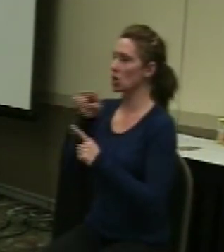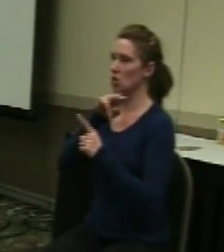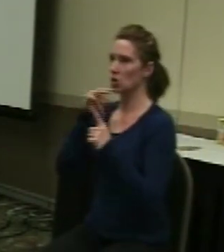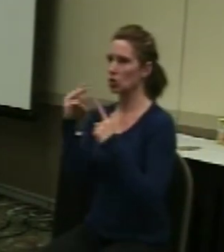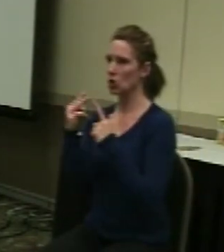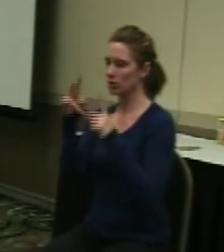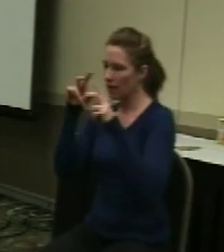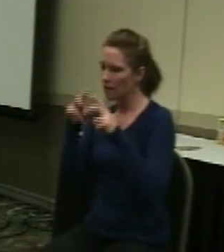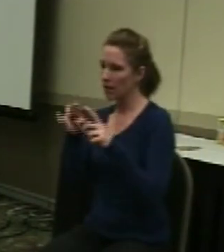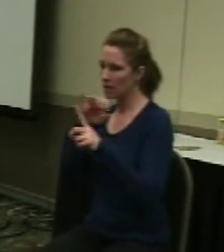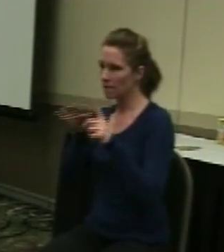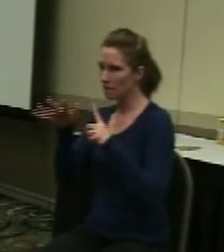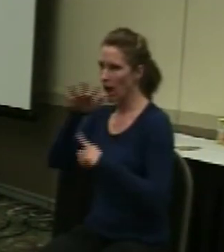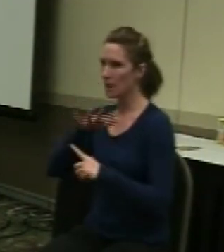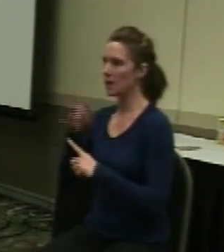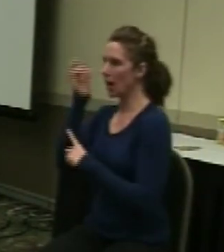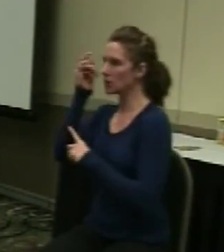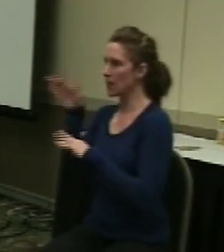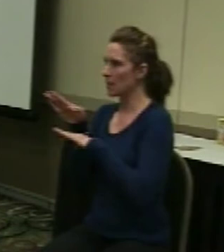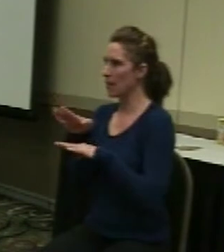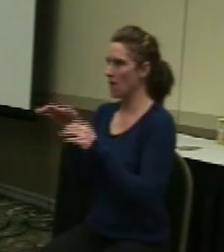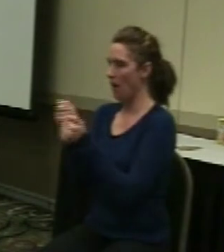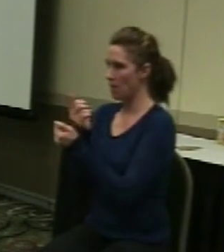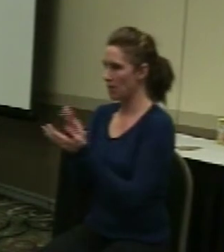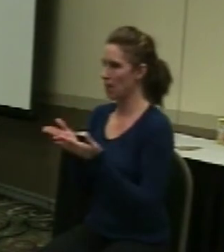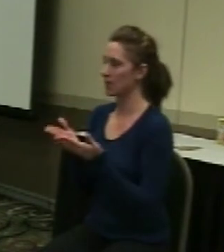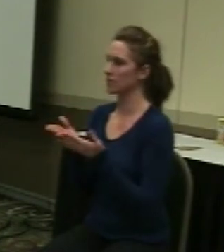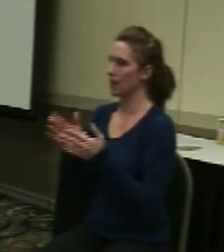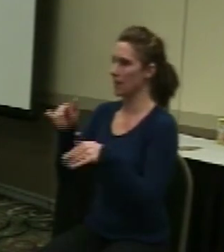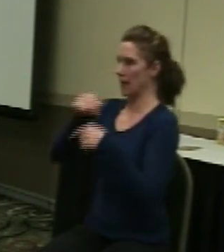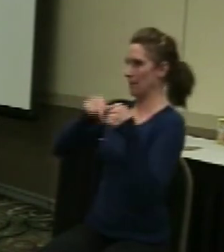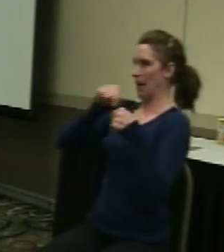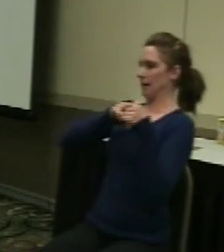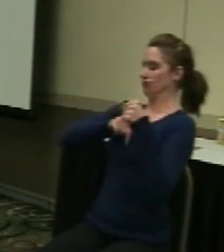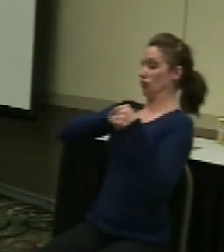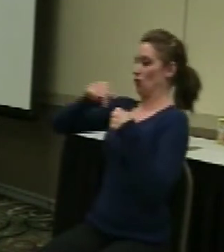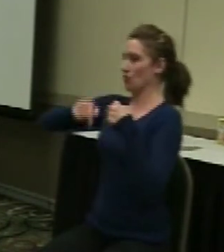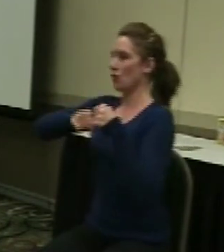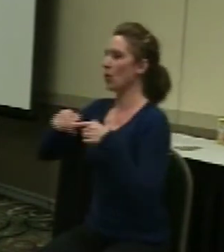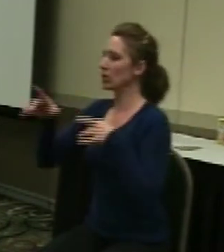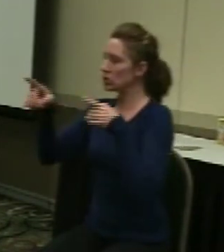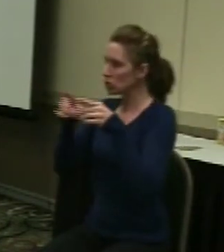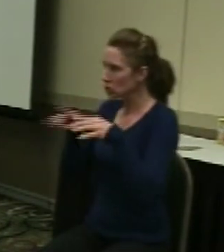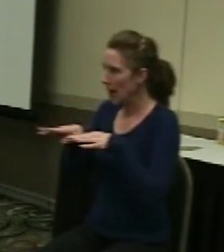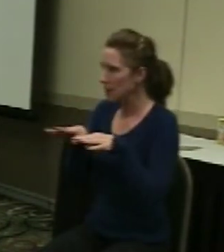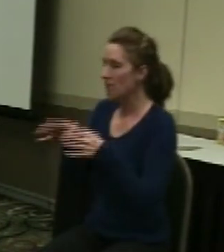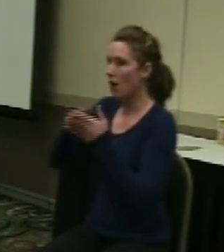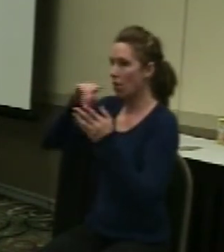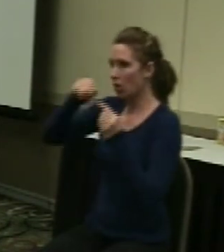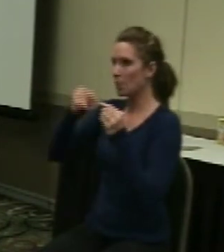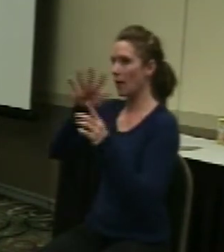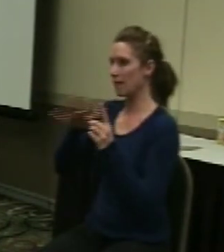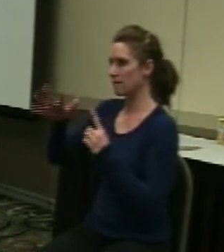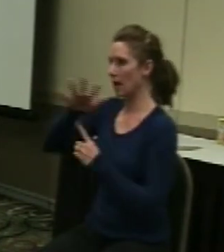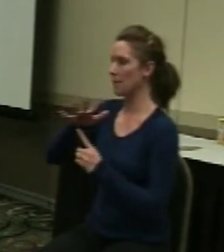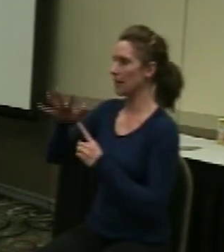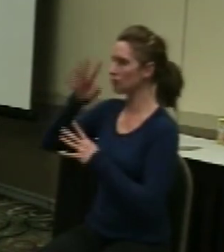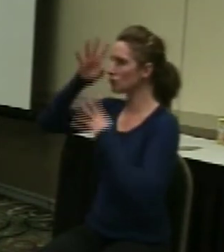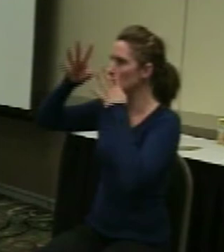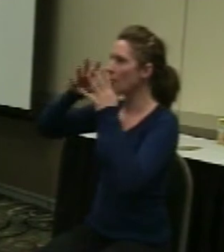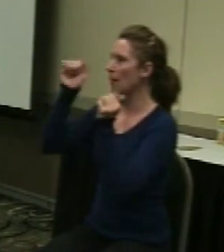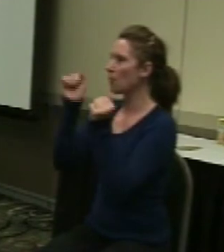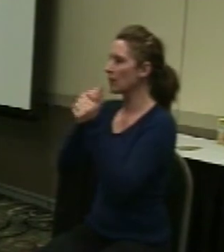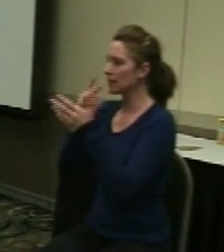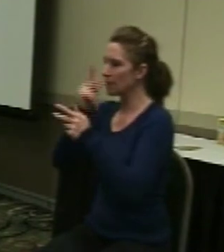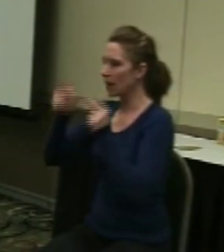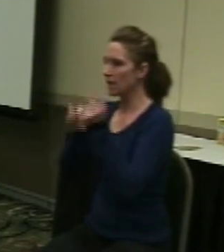based on really understanding the behavior. So that's backwards. Forward, describe the behavior, learn about the environment, come up with some kind